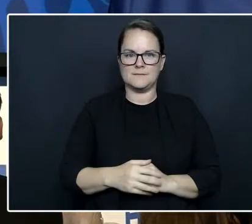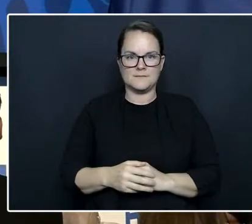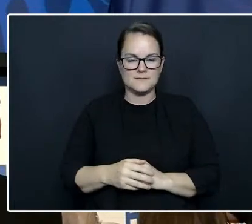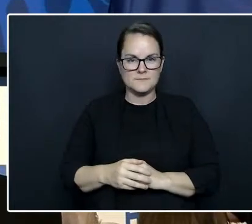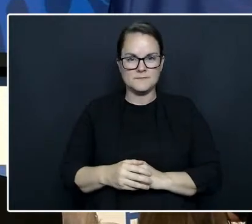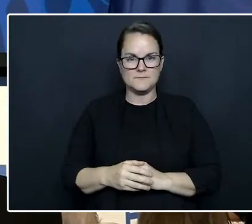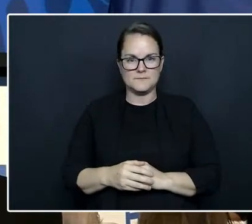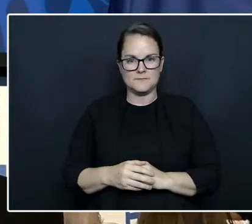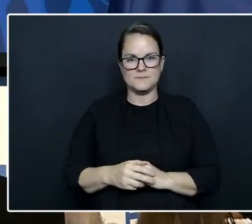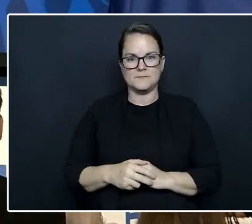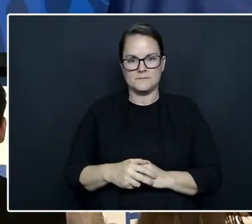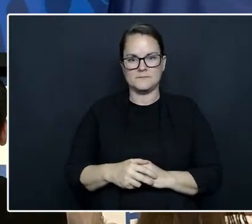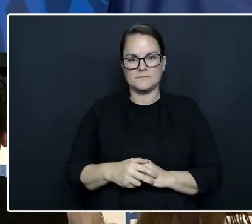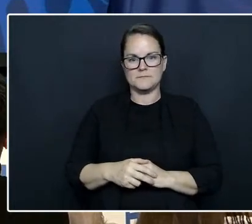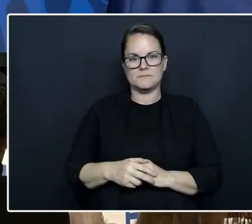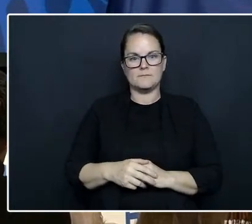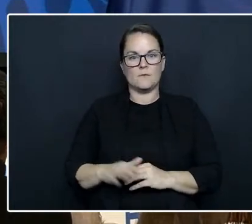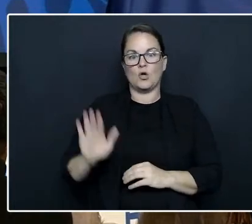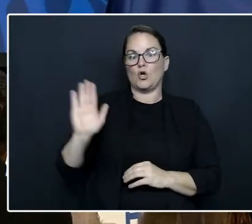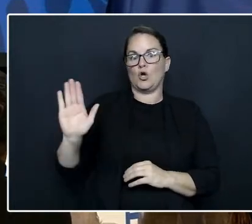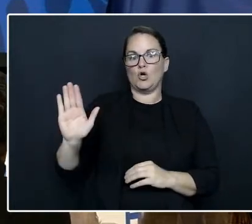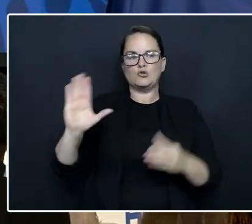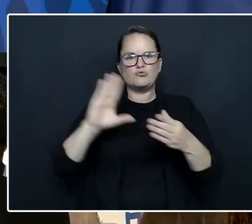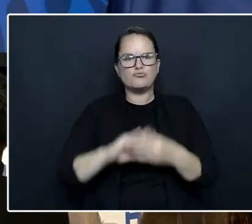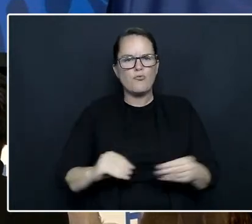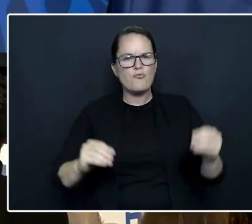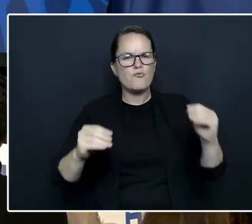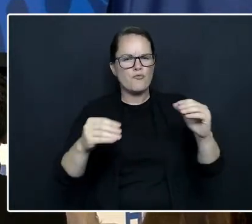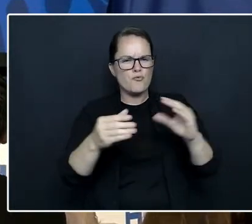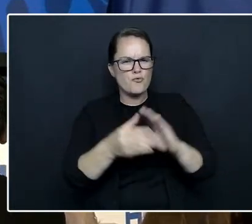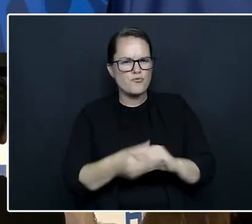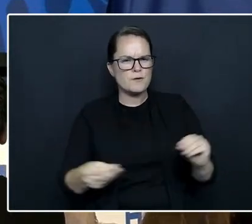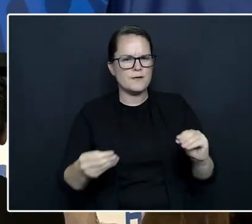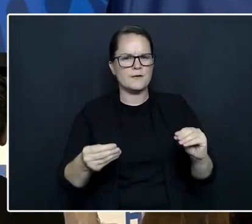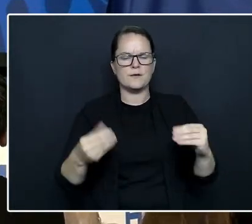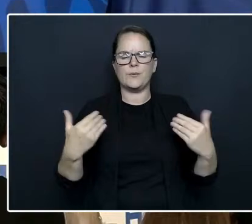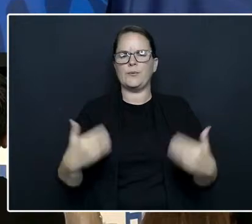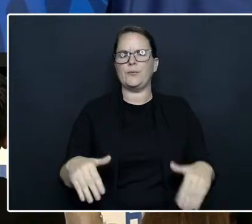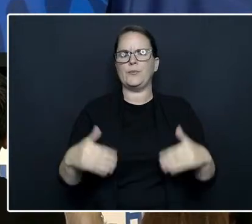Her stories shows all of us, women,